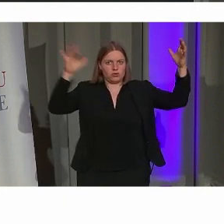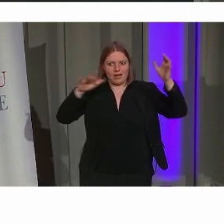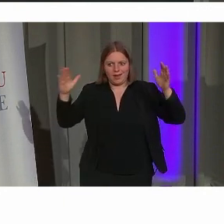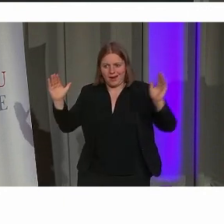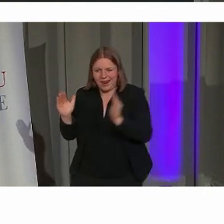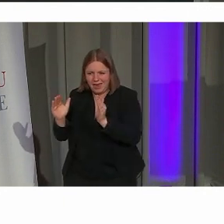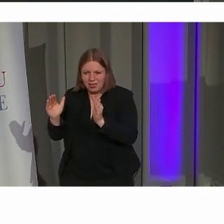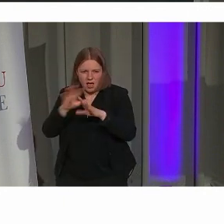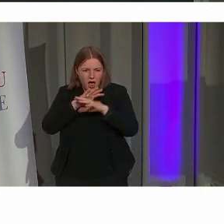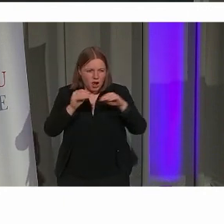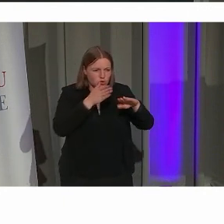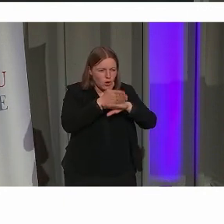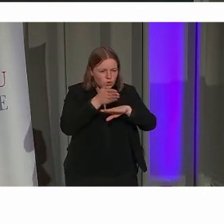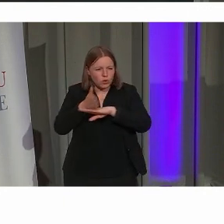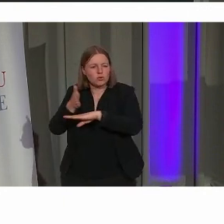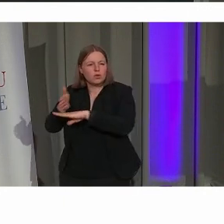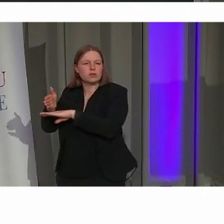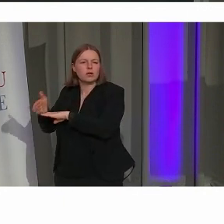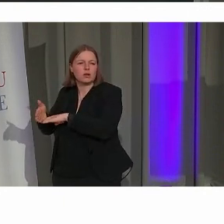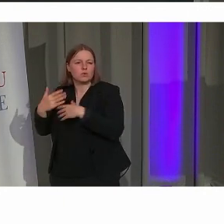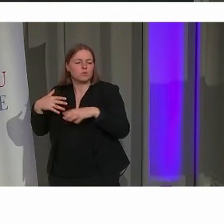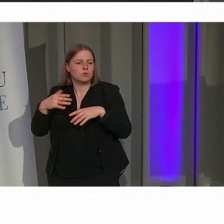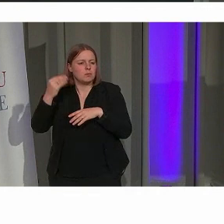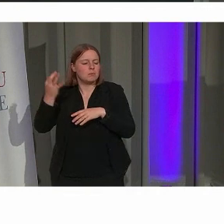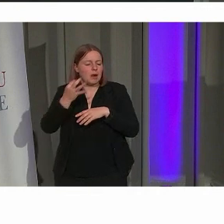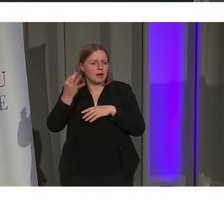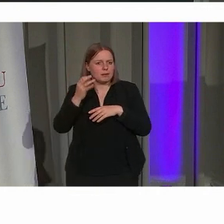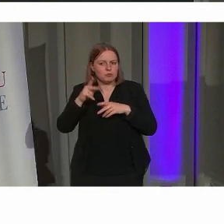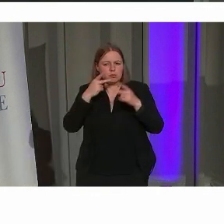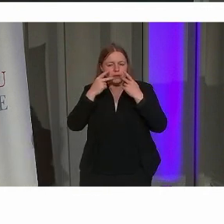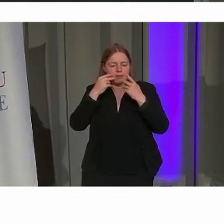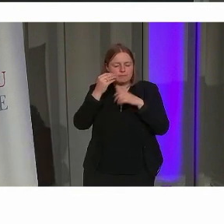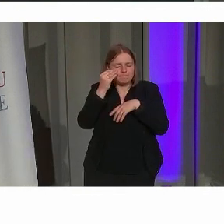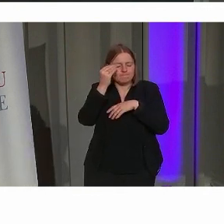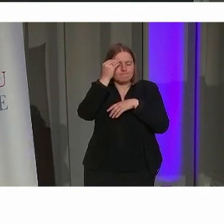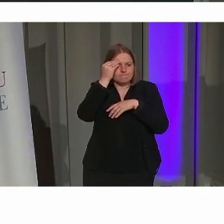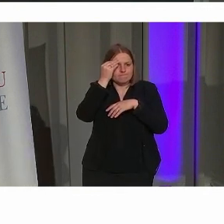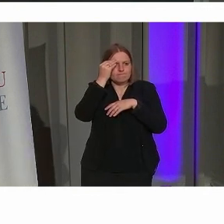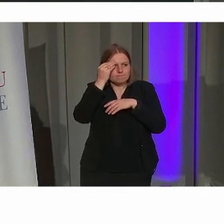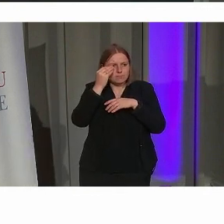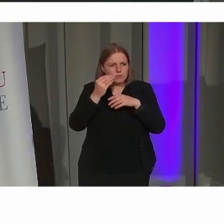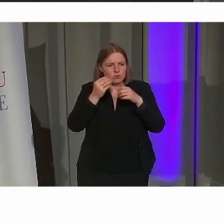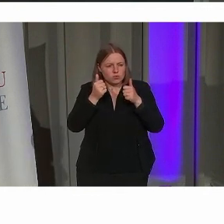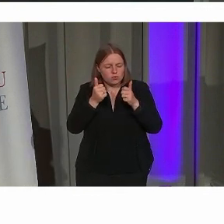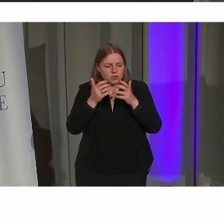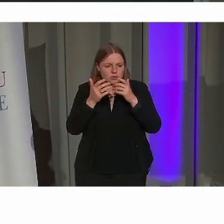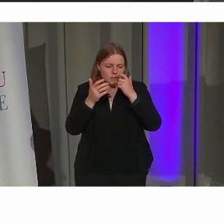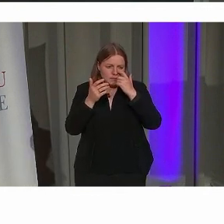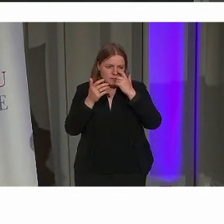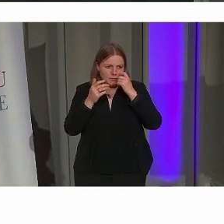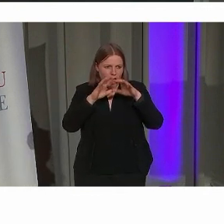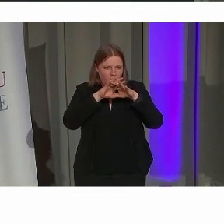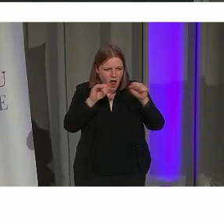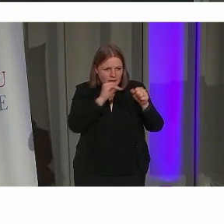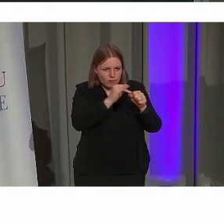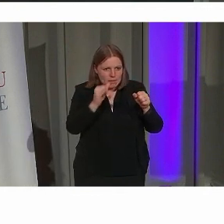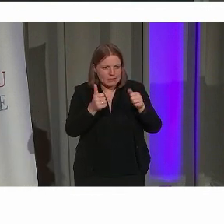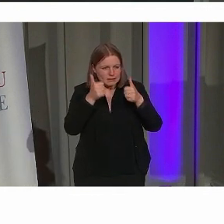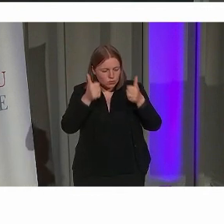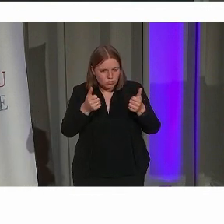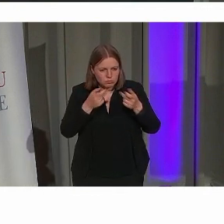important that we transmit properly all the